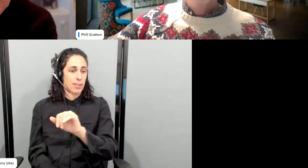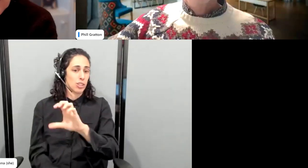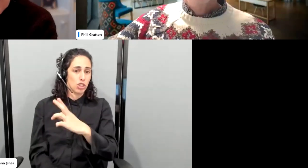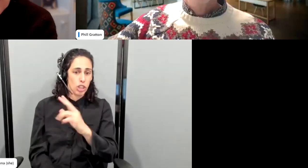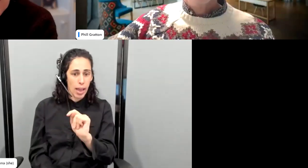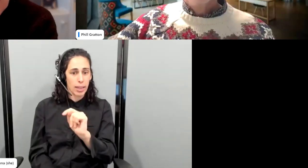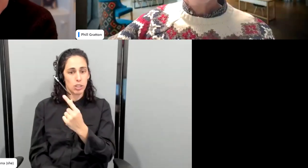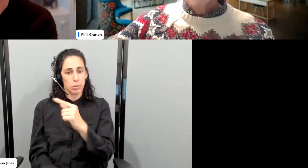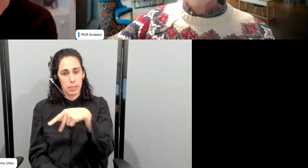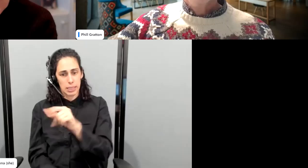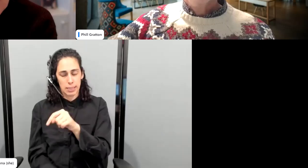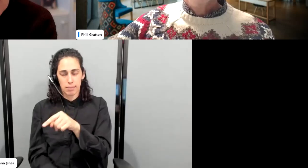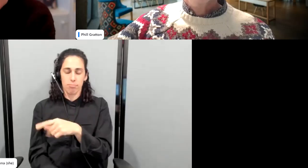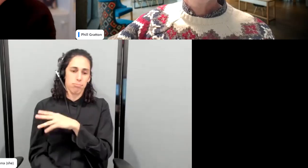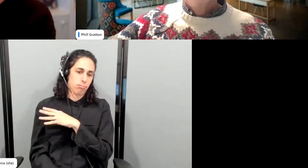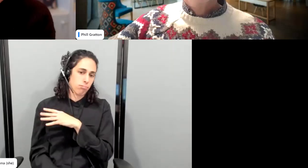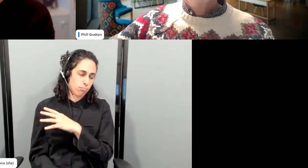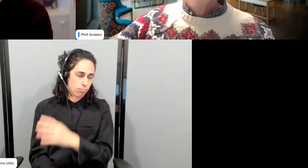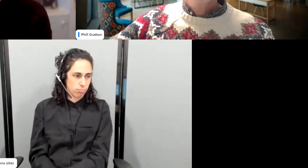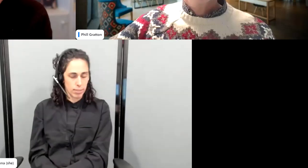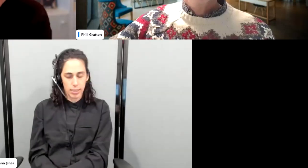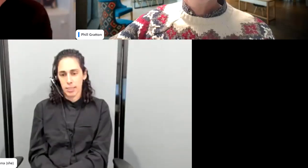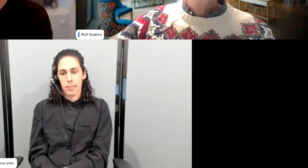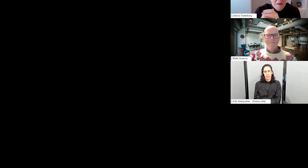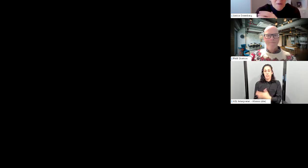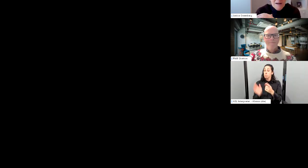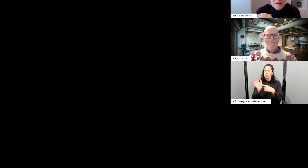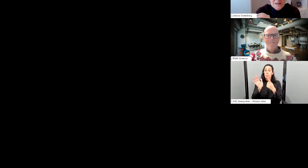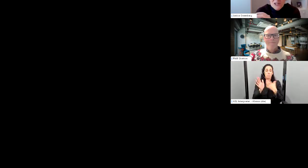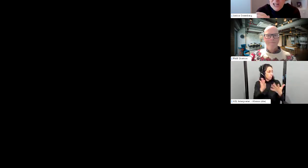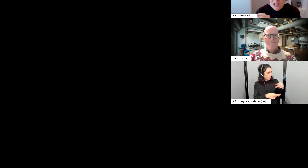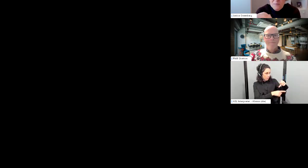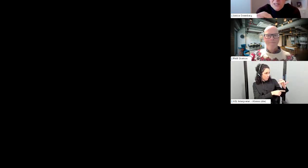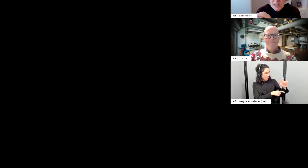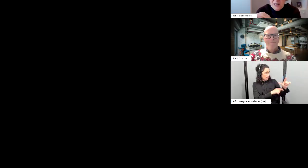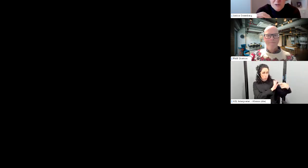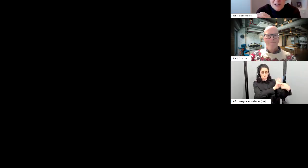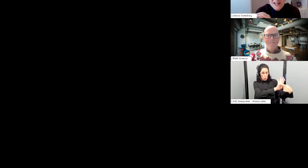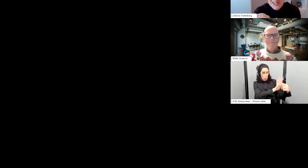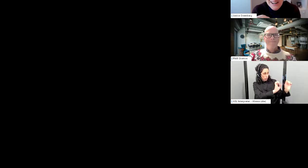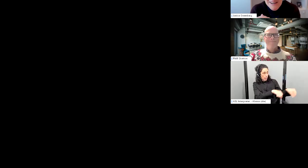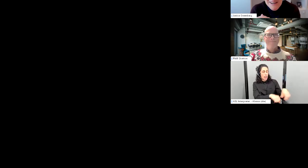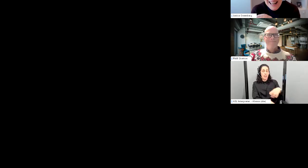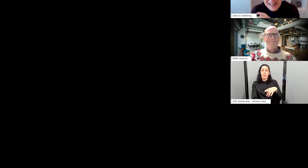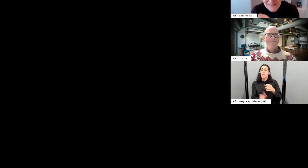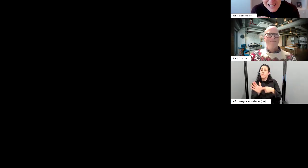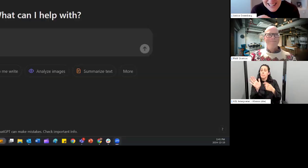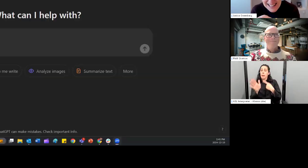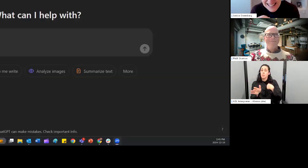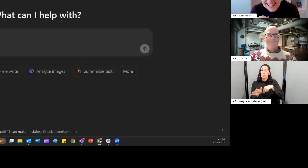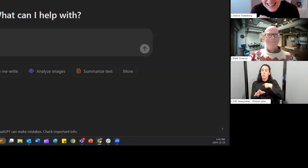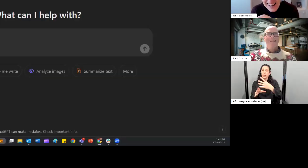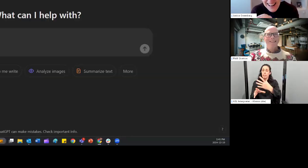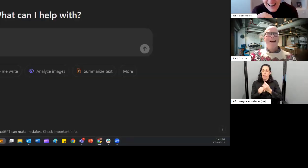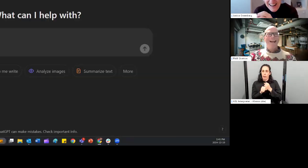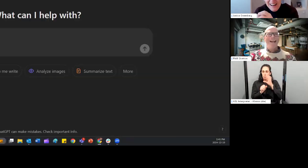or Facebook or X, and is this a real image or not? Well, ChatGPT is pretty good at generating